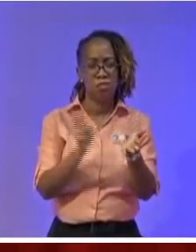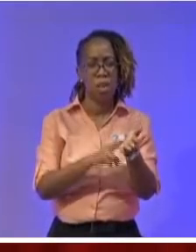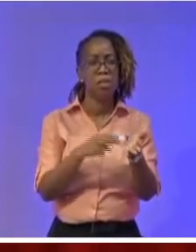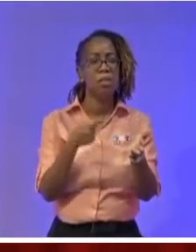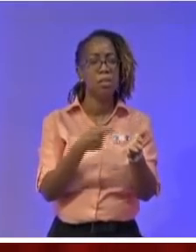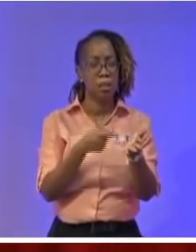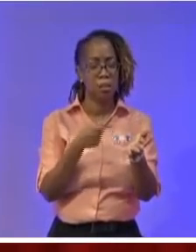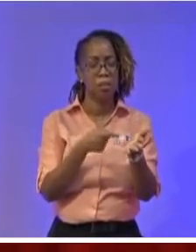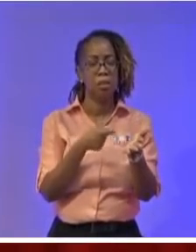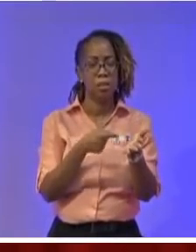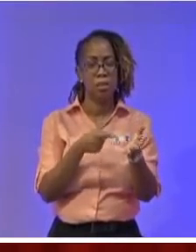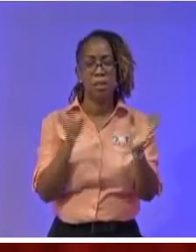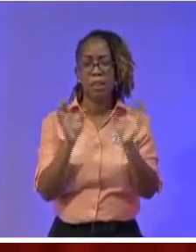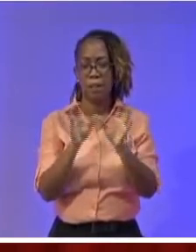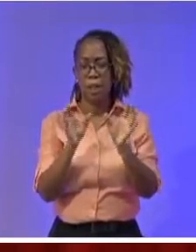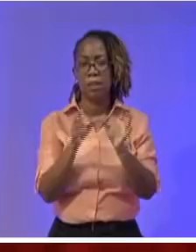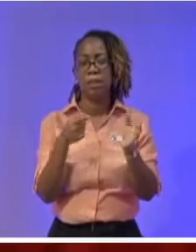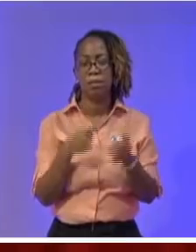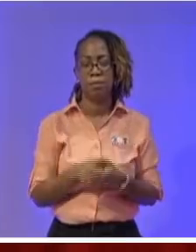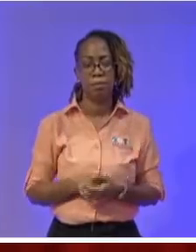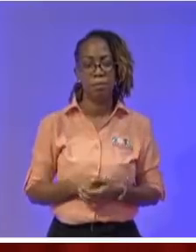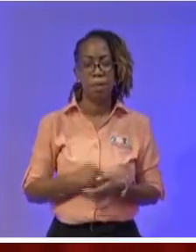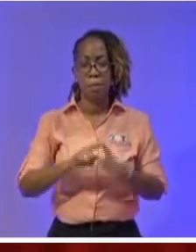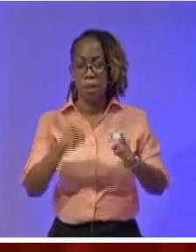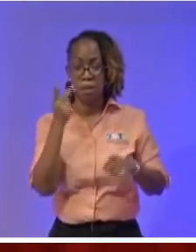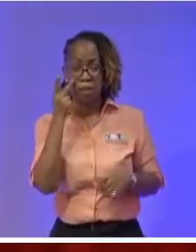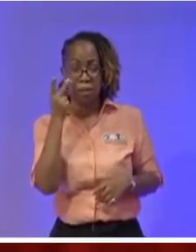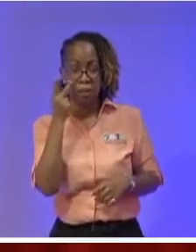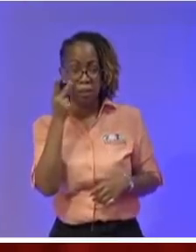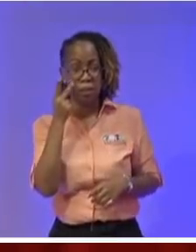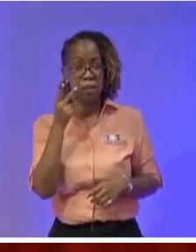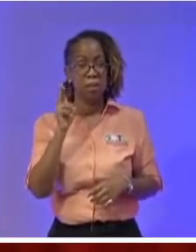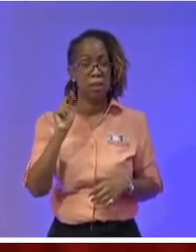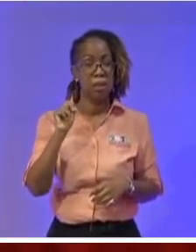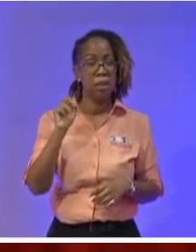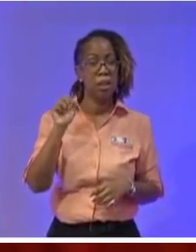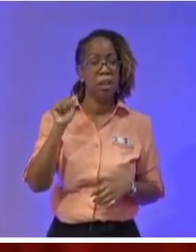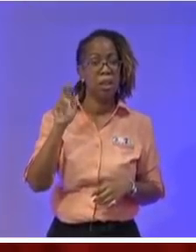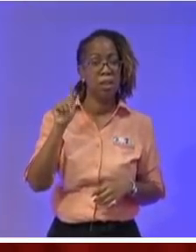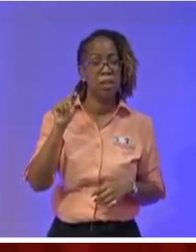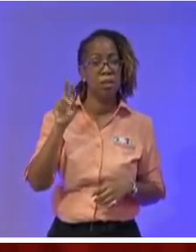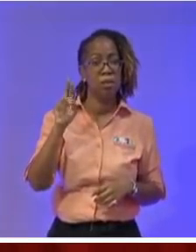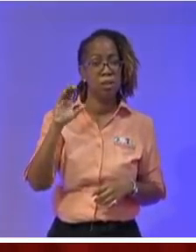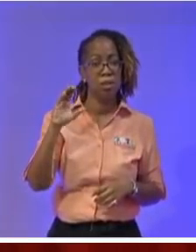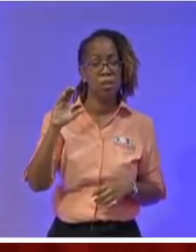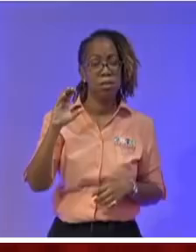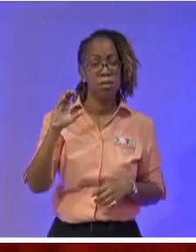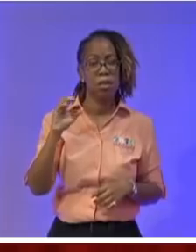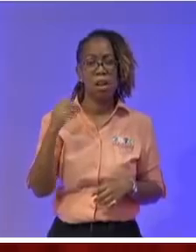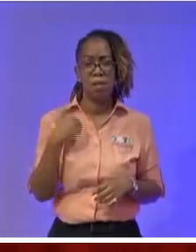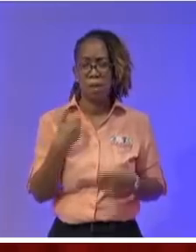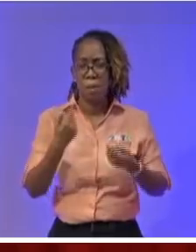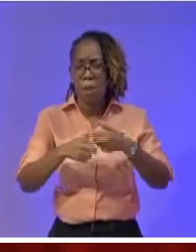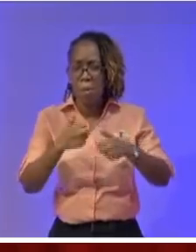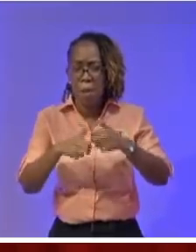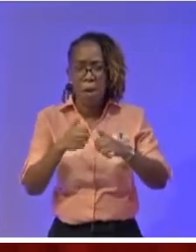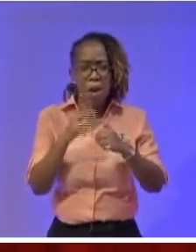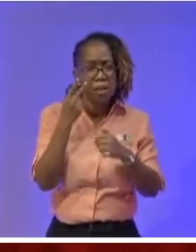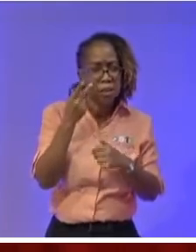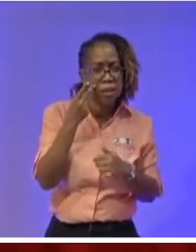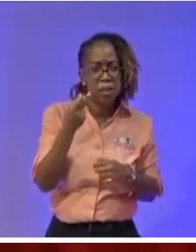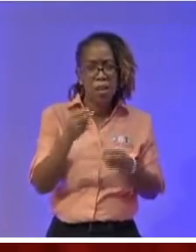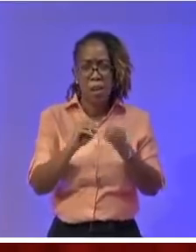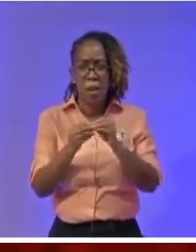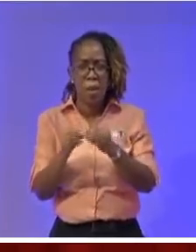entities, most recently NATAC, having a problem with how those deaths are being disaggregated. So I wanted to find out